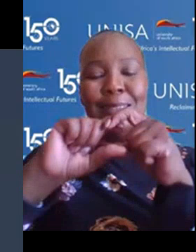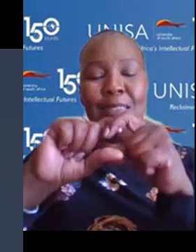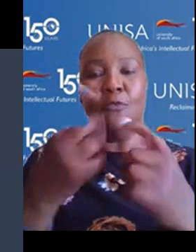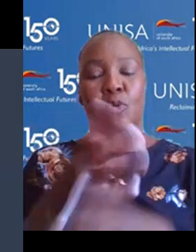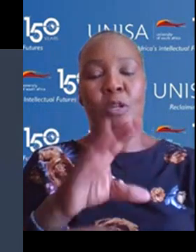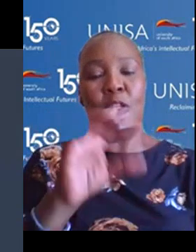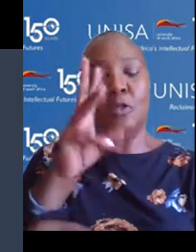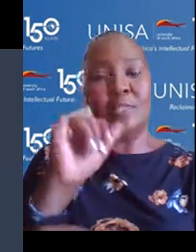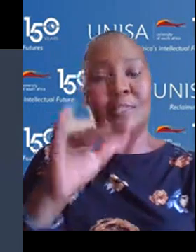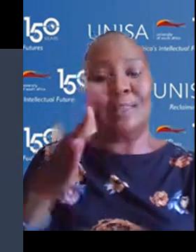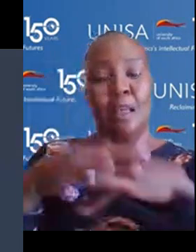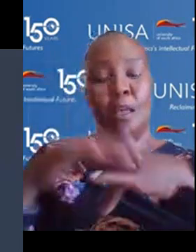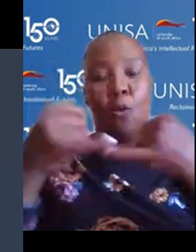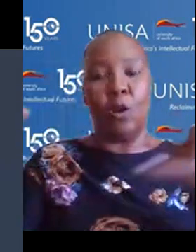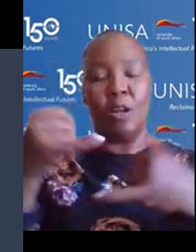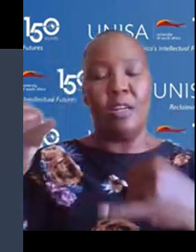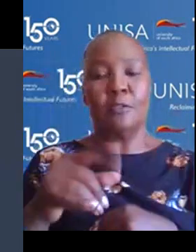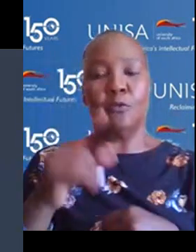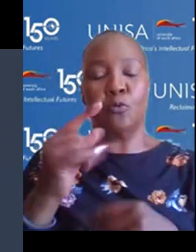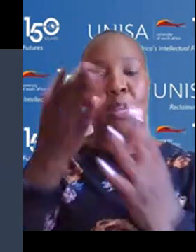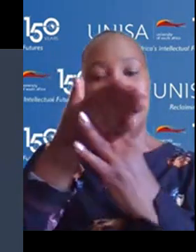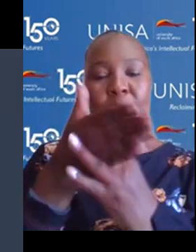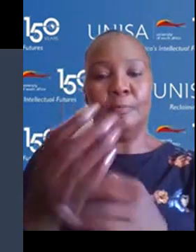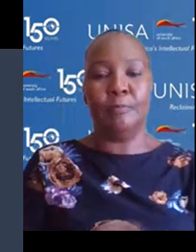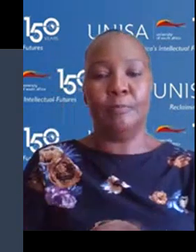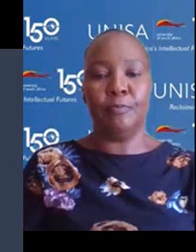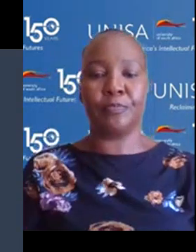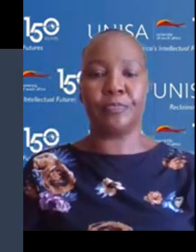it's online for them to access.